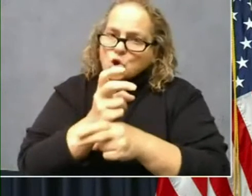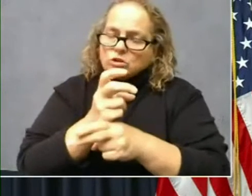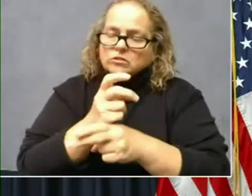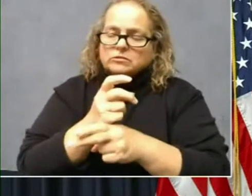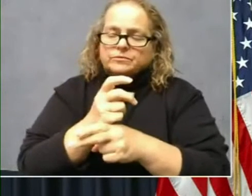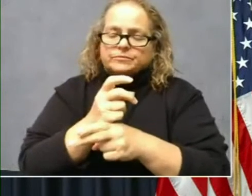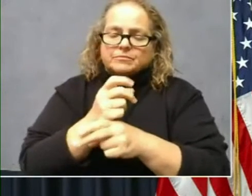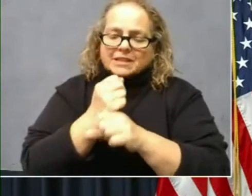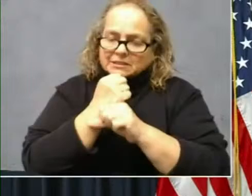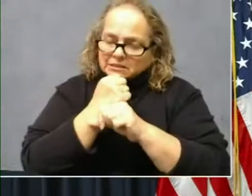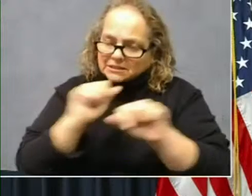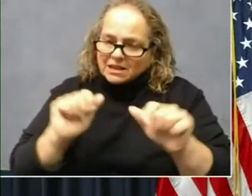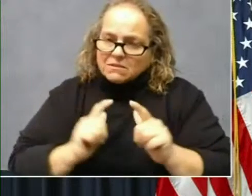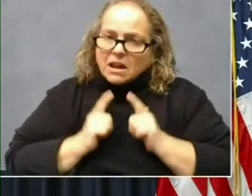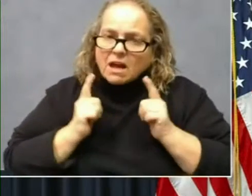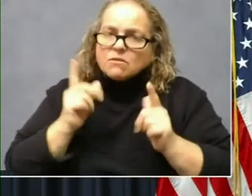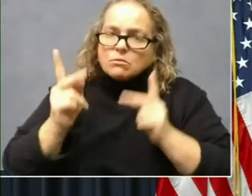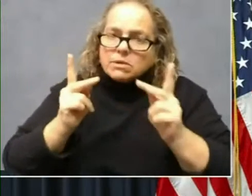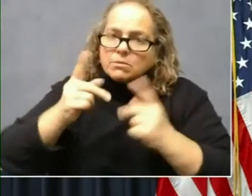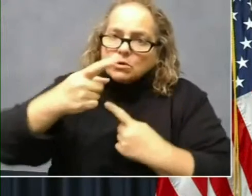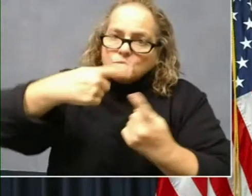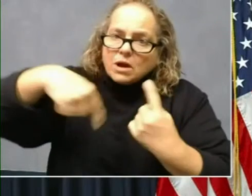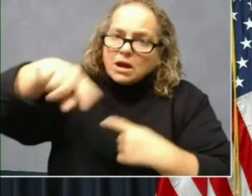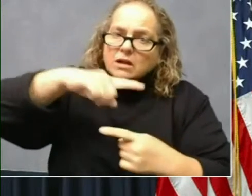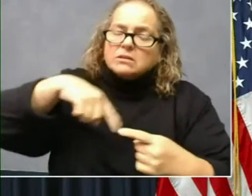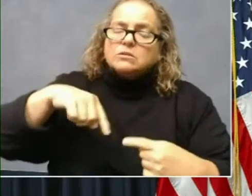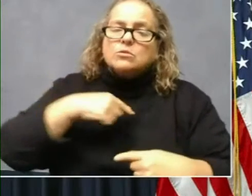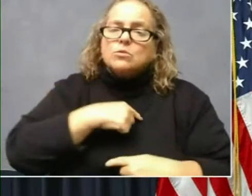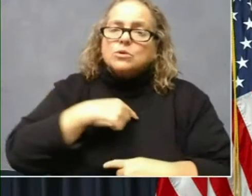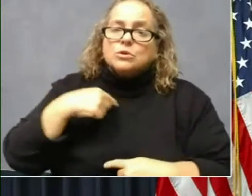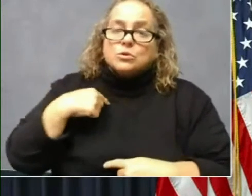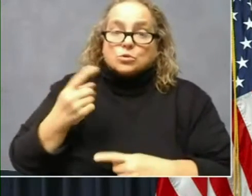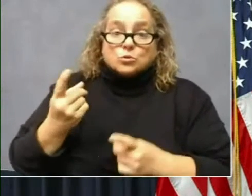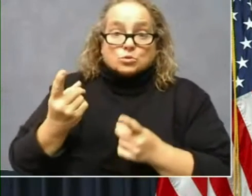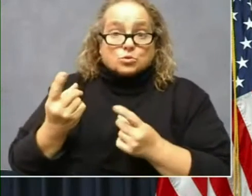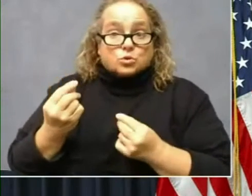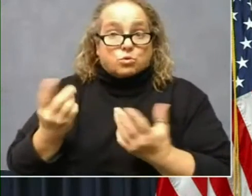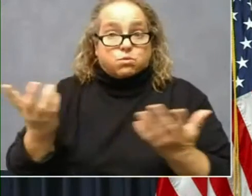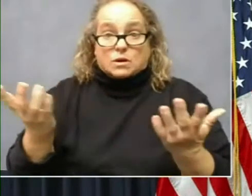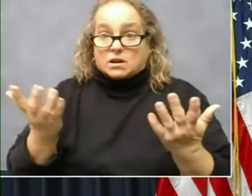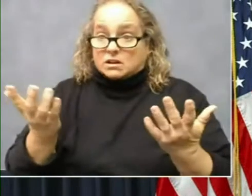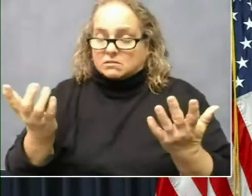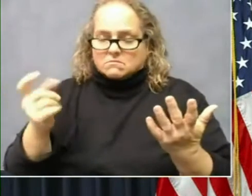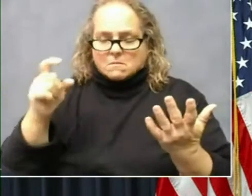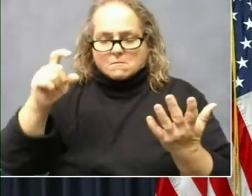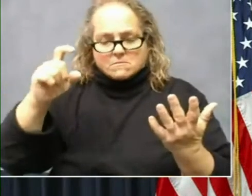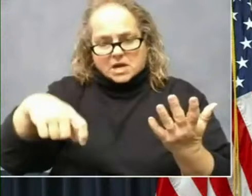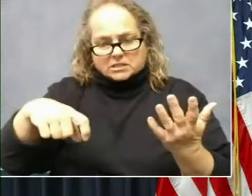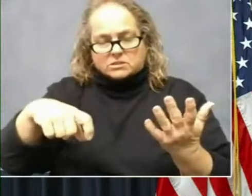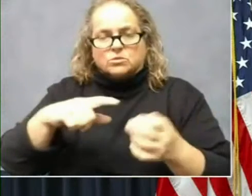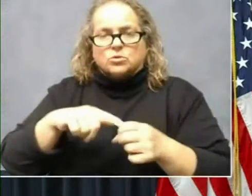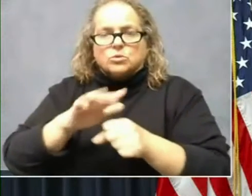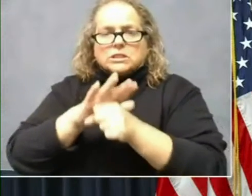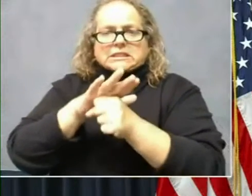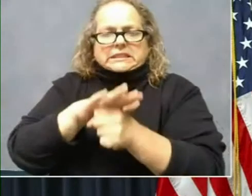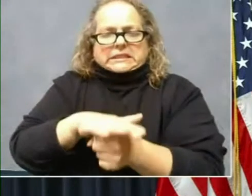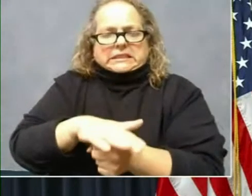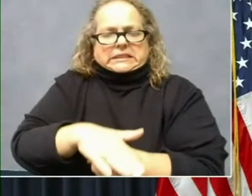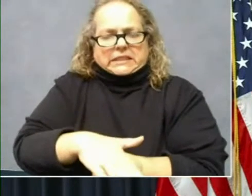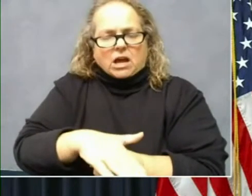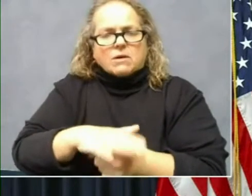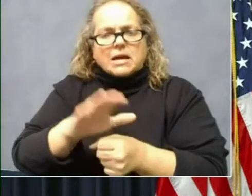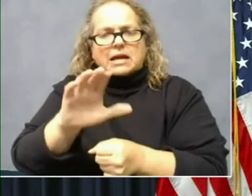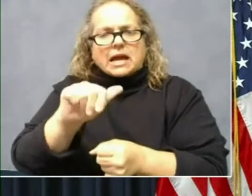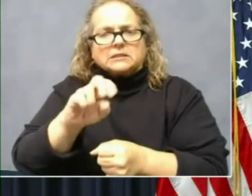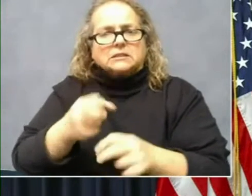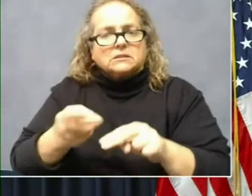of those around us, we do what we have to do to tamp down cases, ensure we have the healthcare capacity